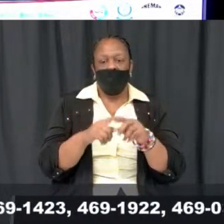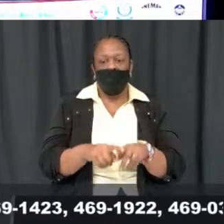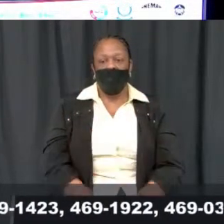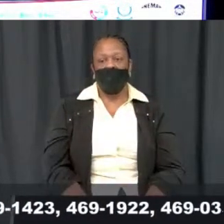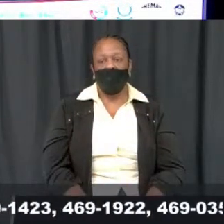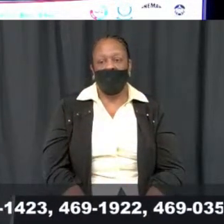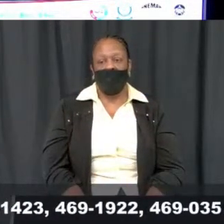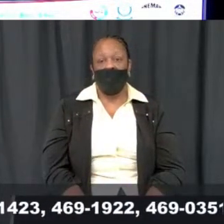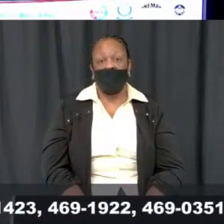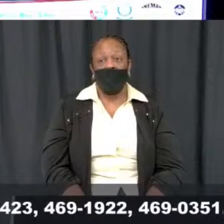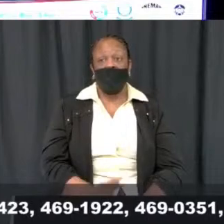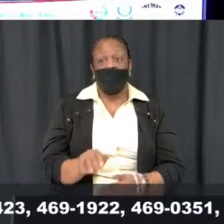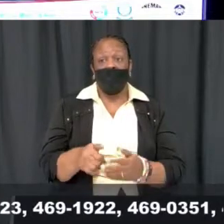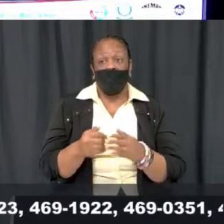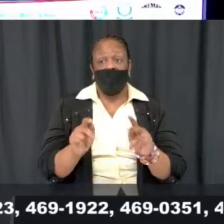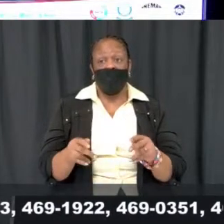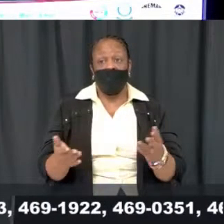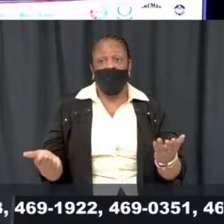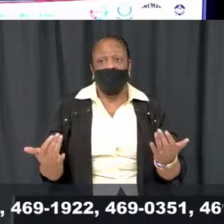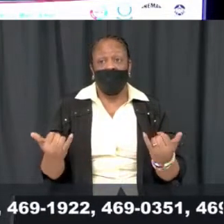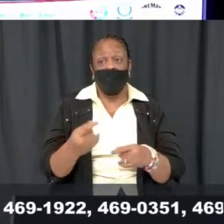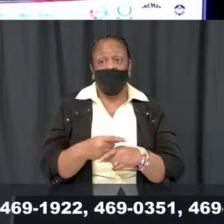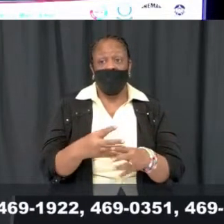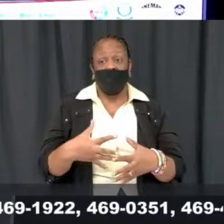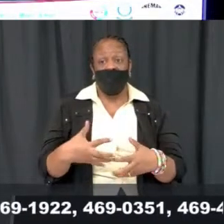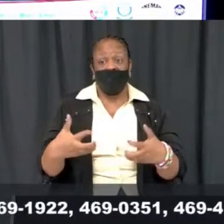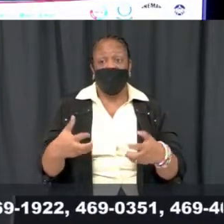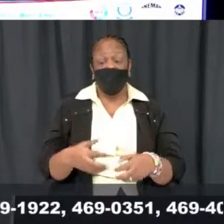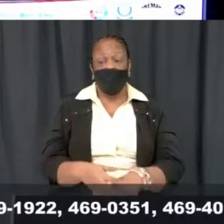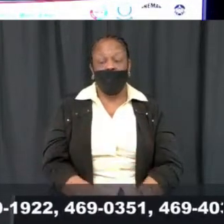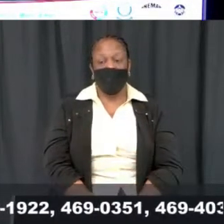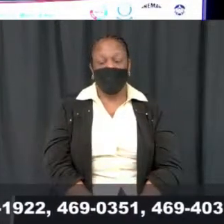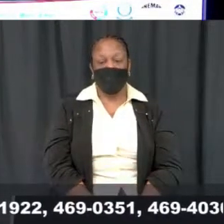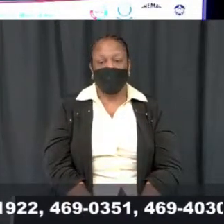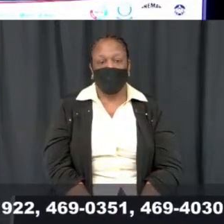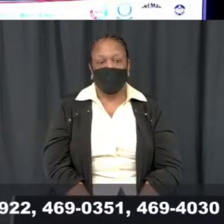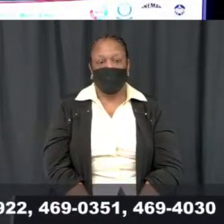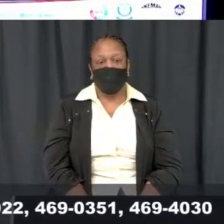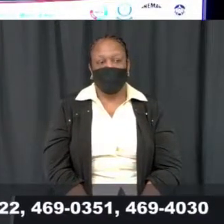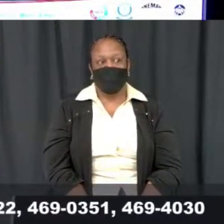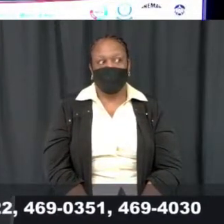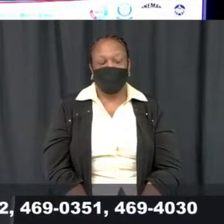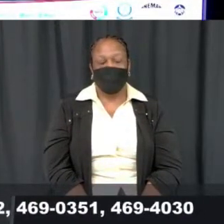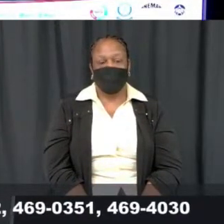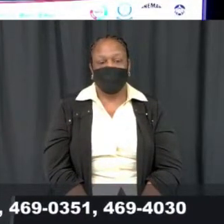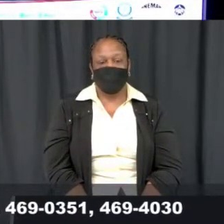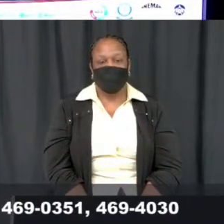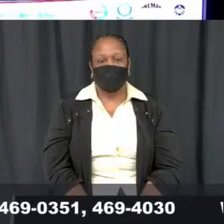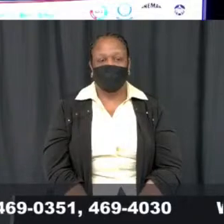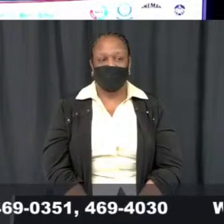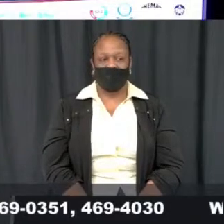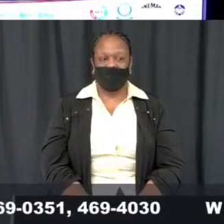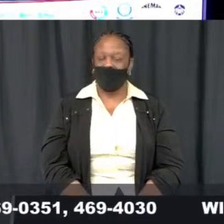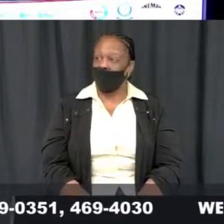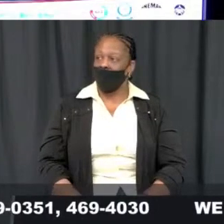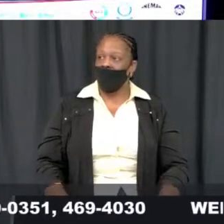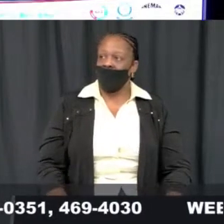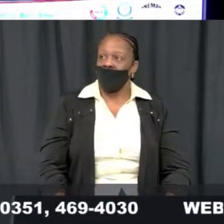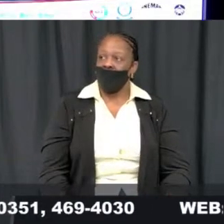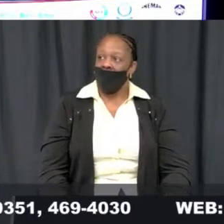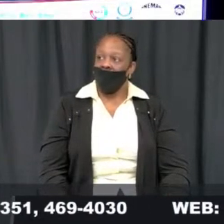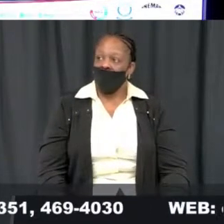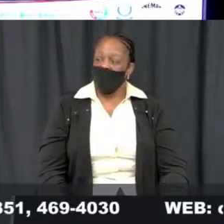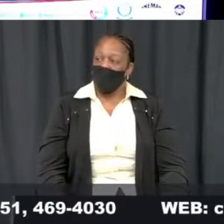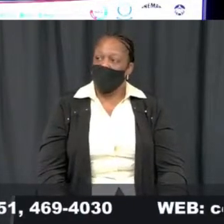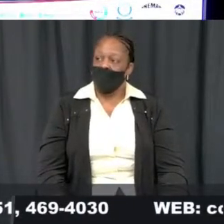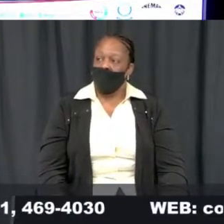Influencers in our society telling people that they will not take the AstraZeneca vaccine because they have done